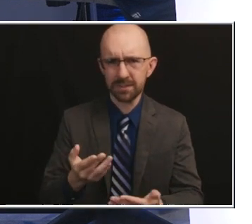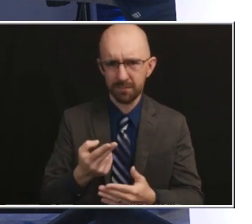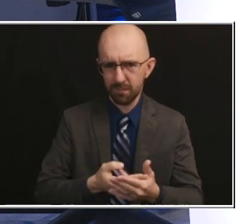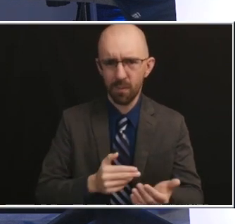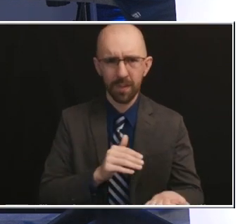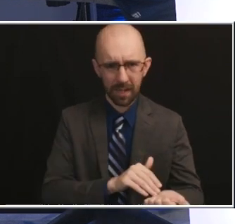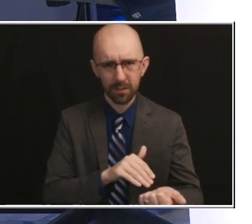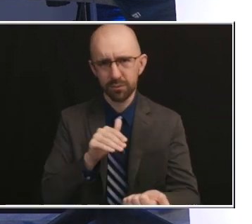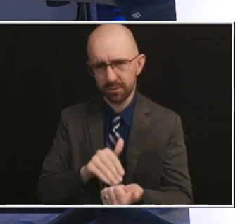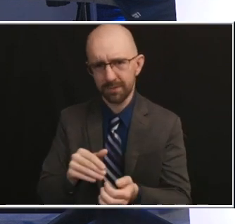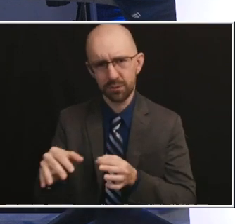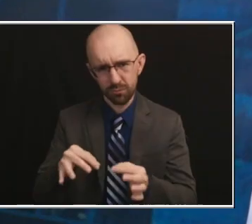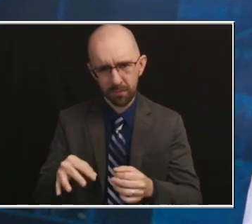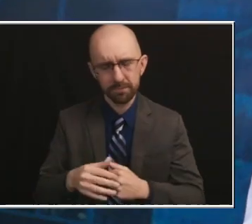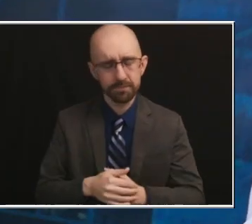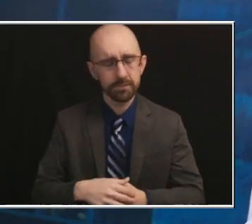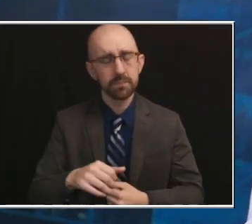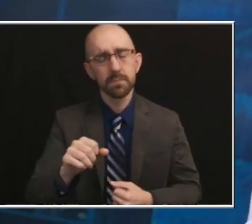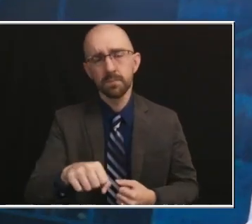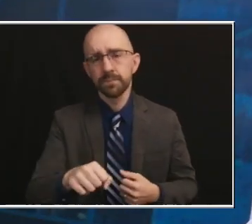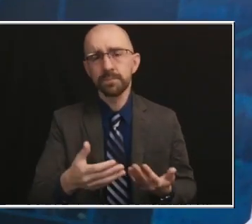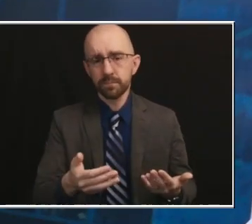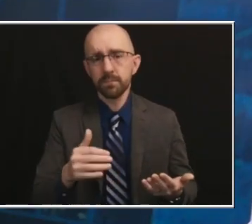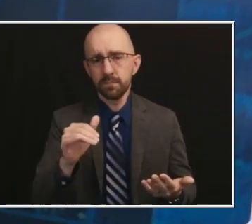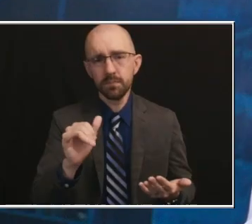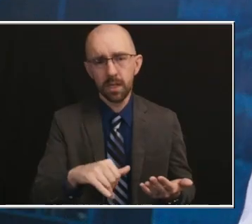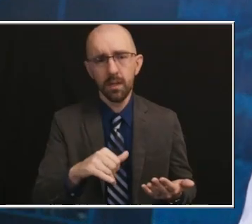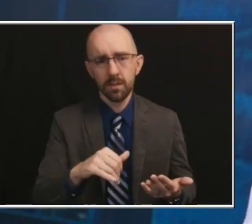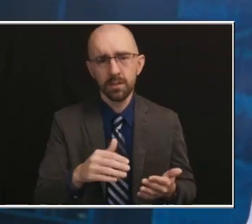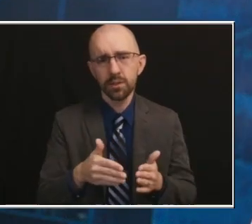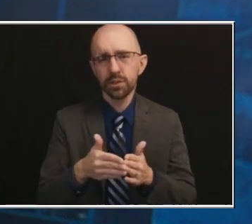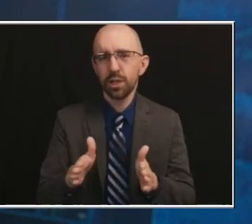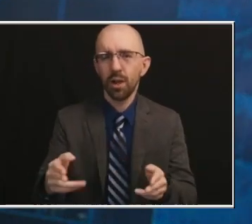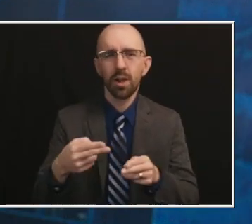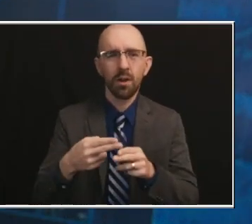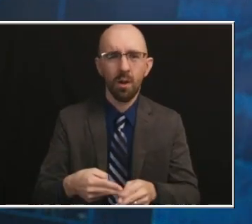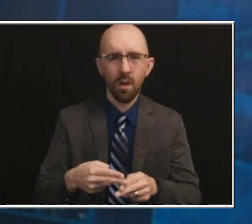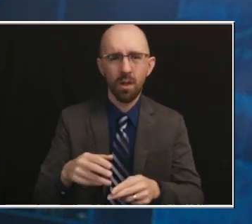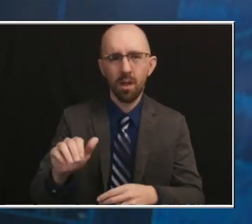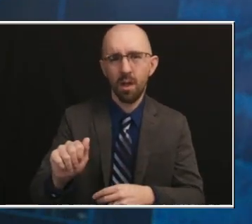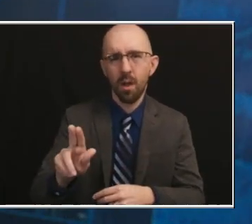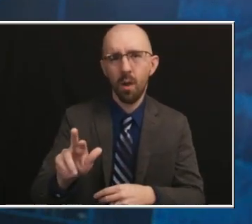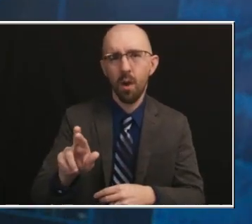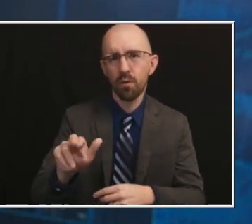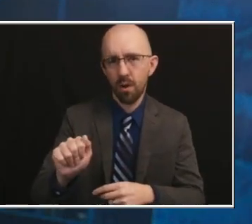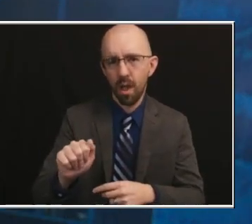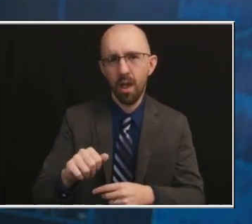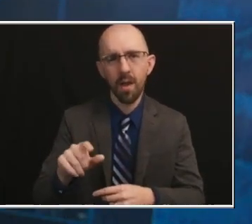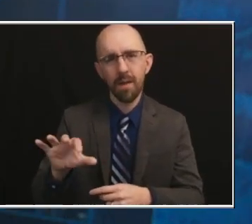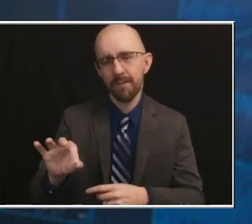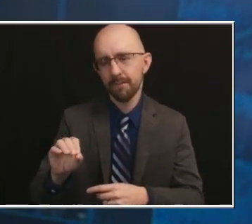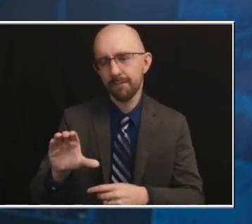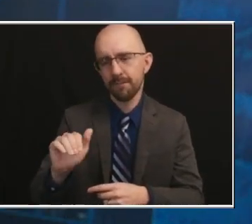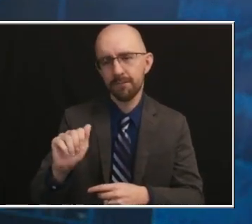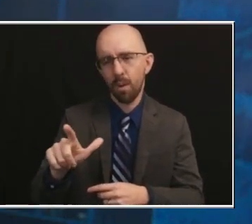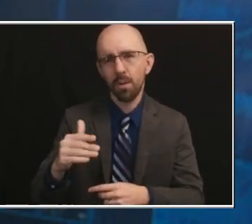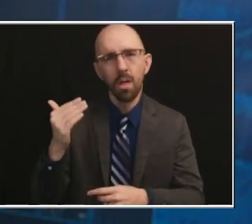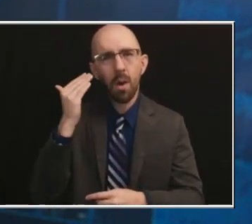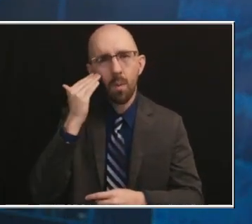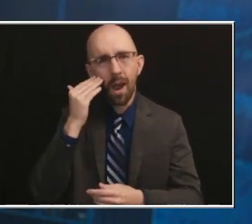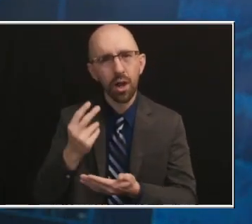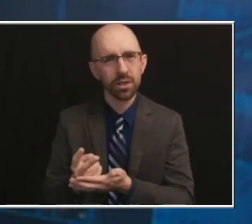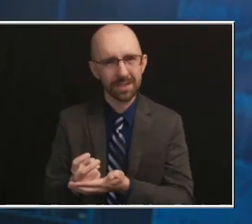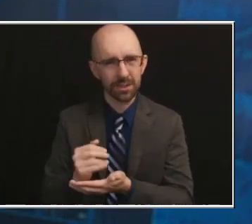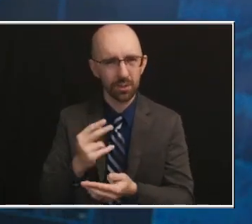described. Yeah, so that's just it's generically called an aura or a focal aware seizure. Those are the two terms, and so different